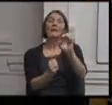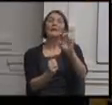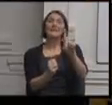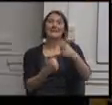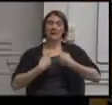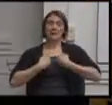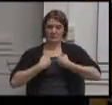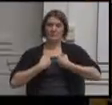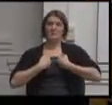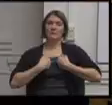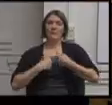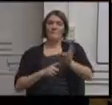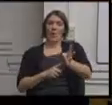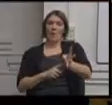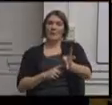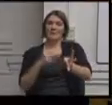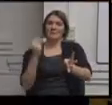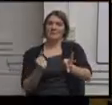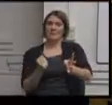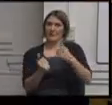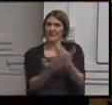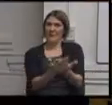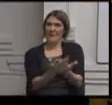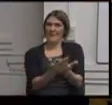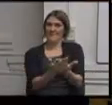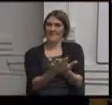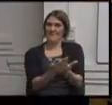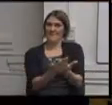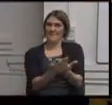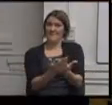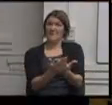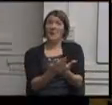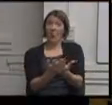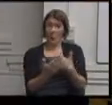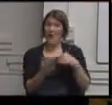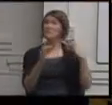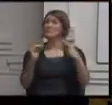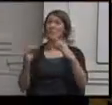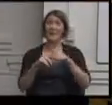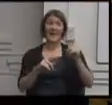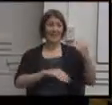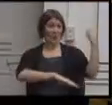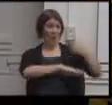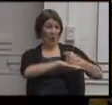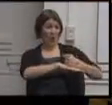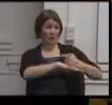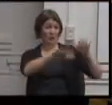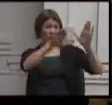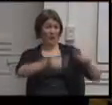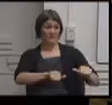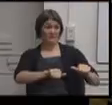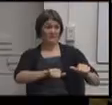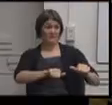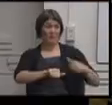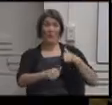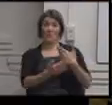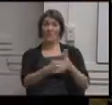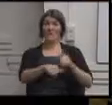be within 4 minutes. This standard, most of the time, will not be met if Station 2 is